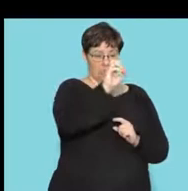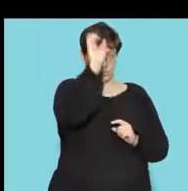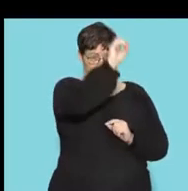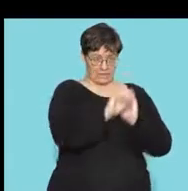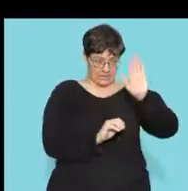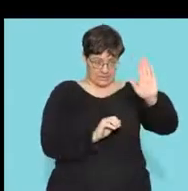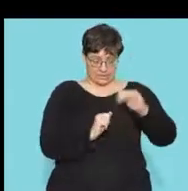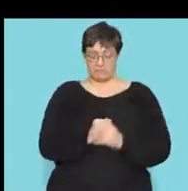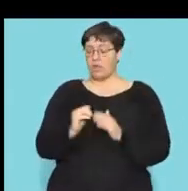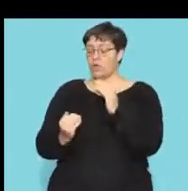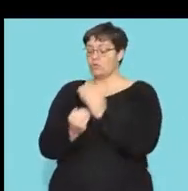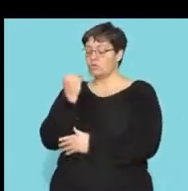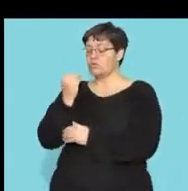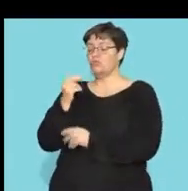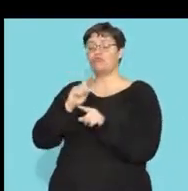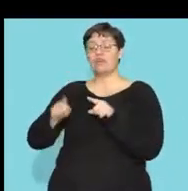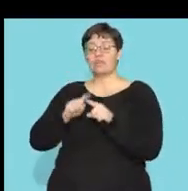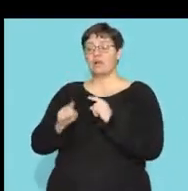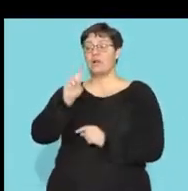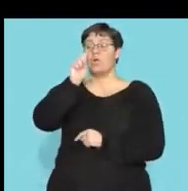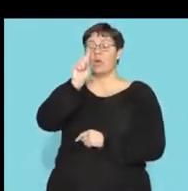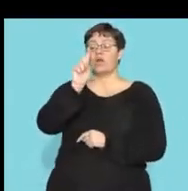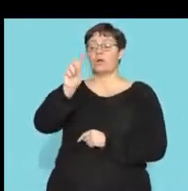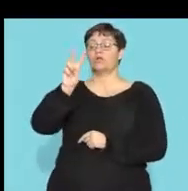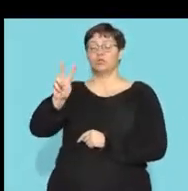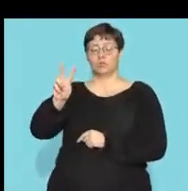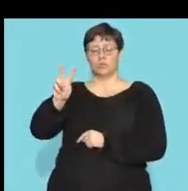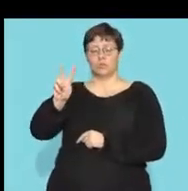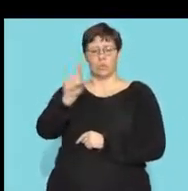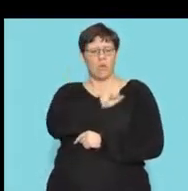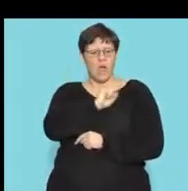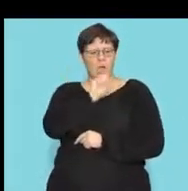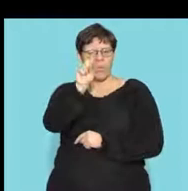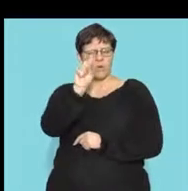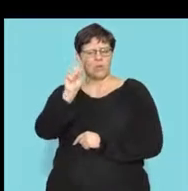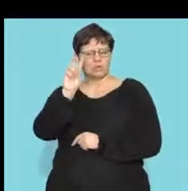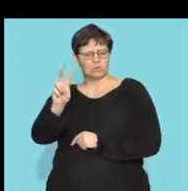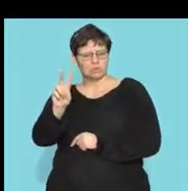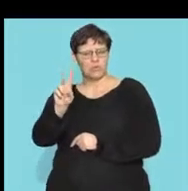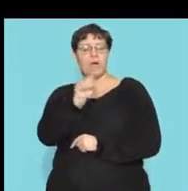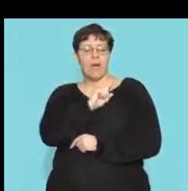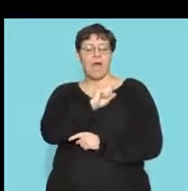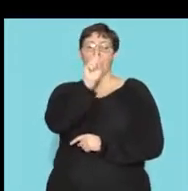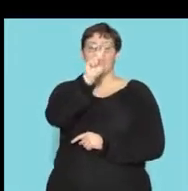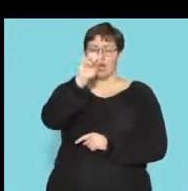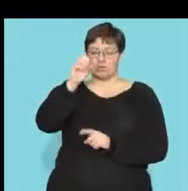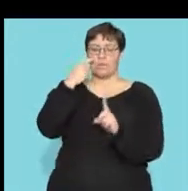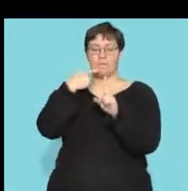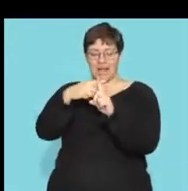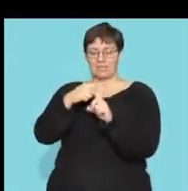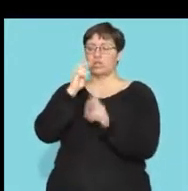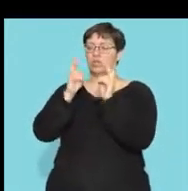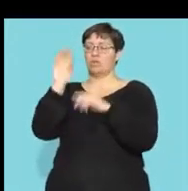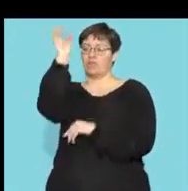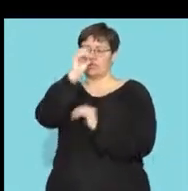right? Your new rental will be 112. Why 112? 100 plus the